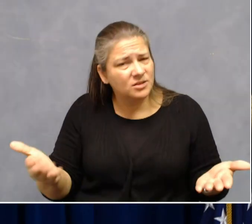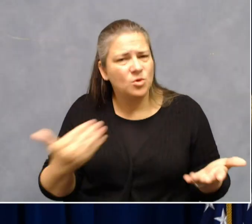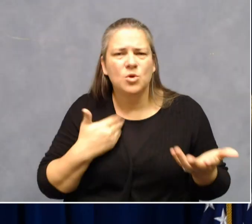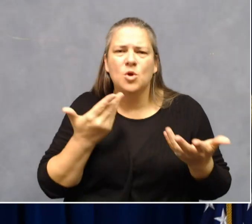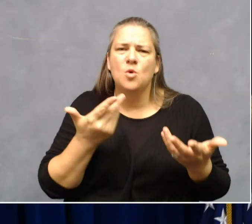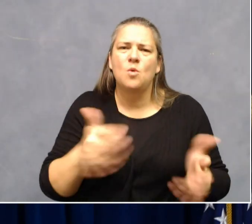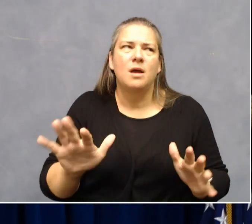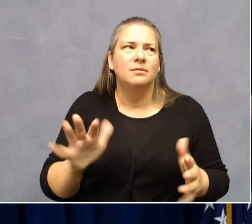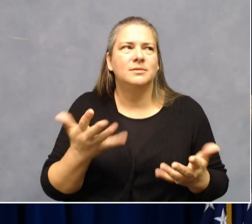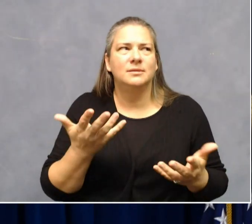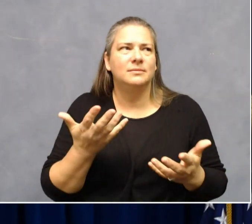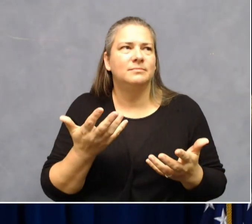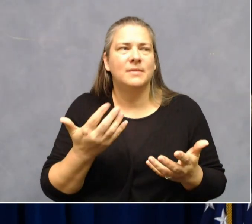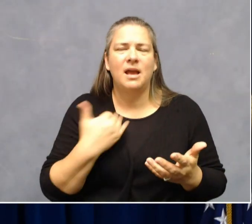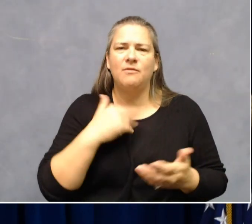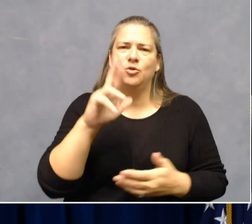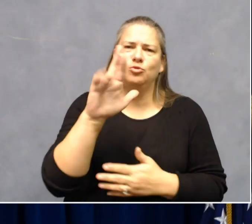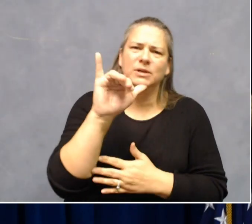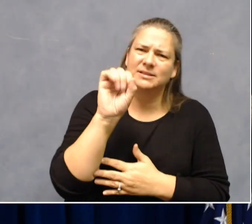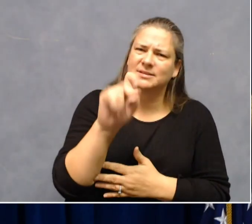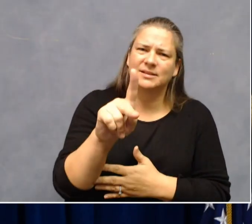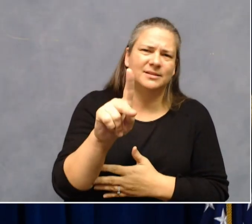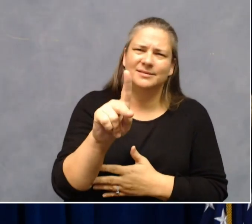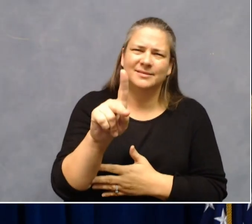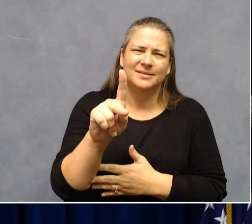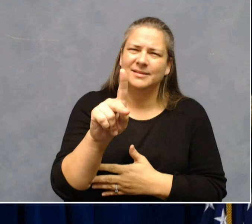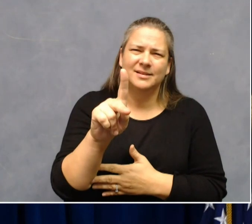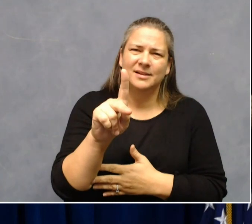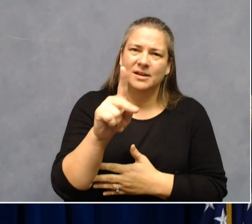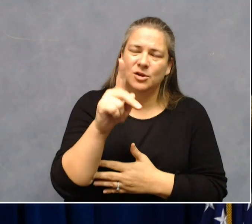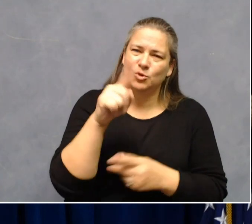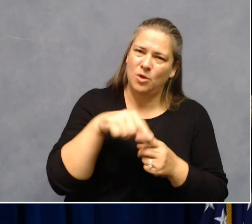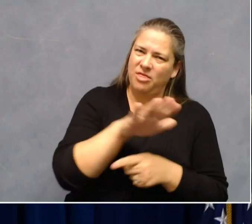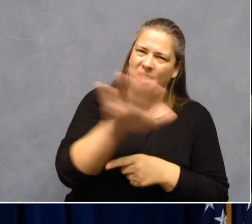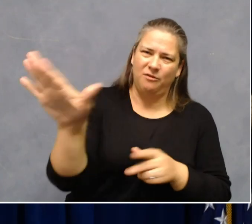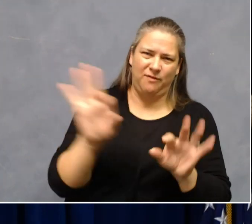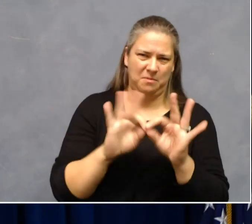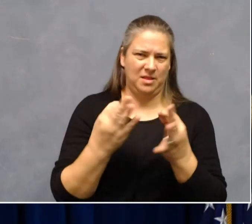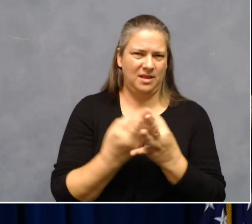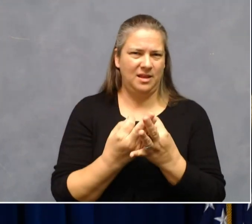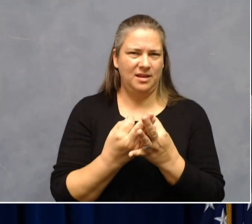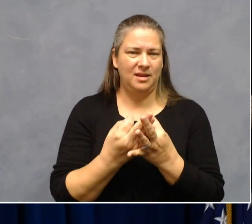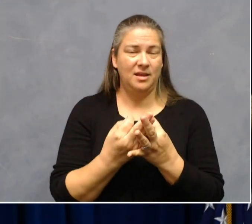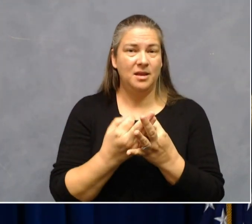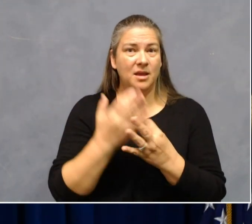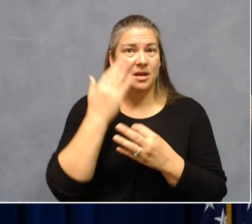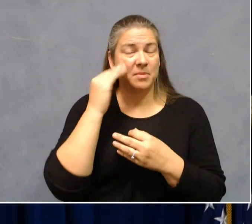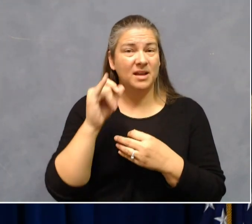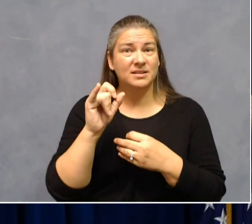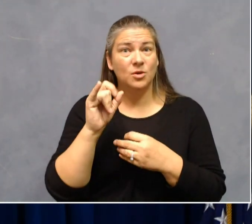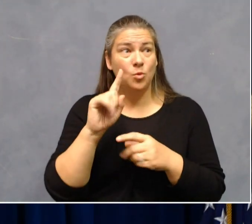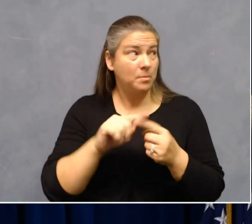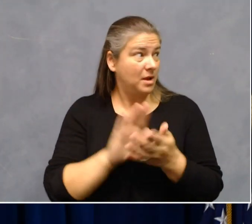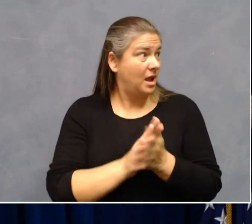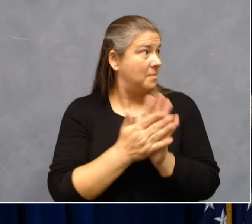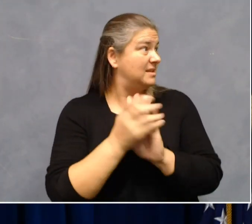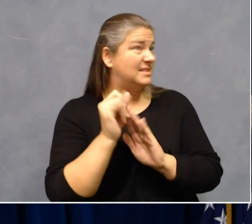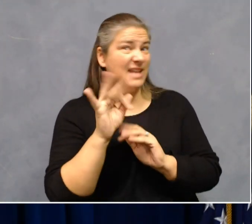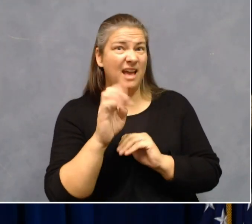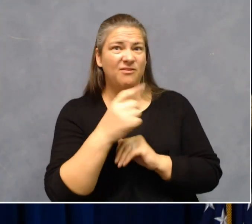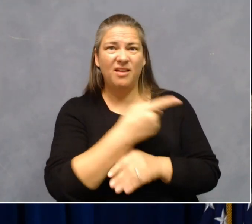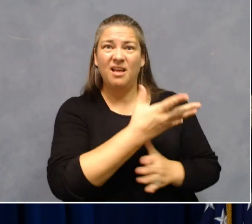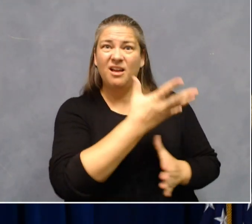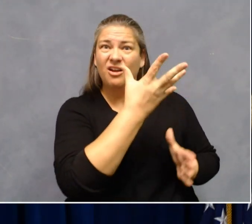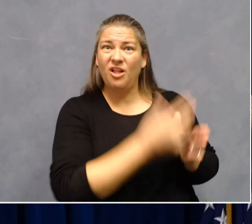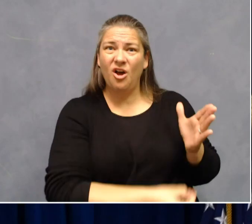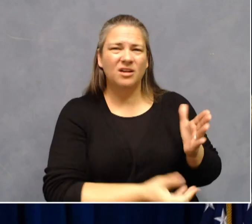families, there won't be some of their family members to do normal things when it's safe. All right, a brief update on our